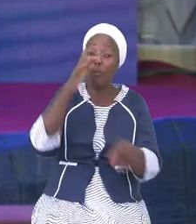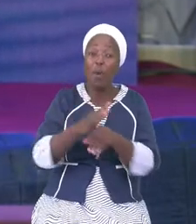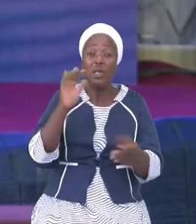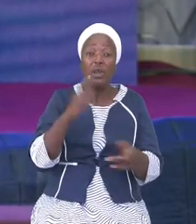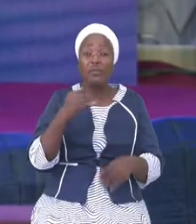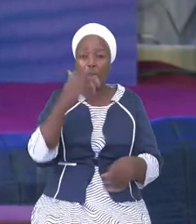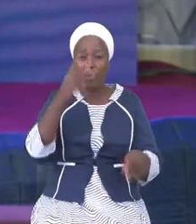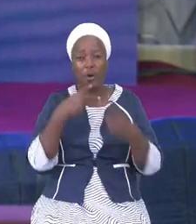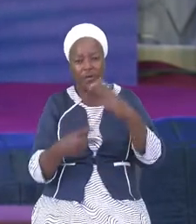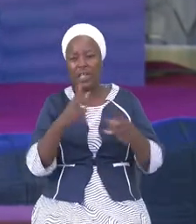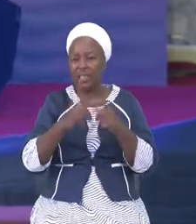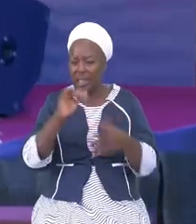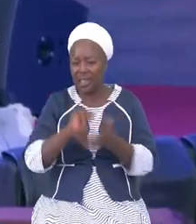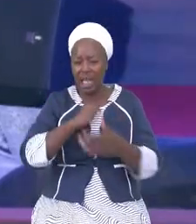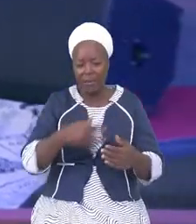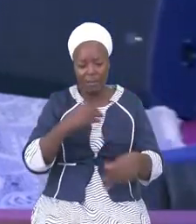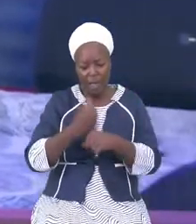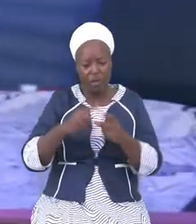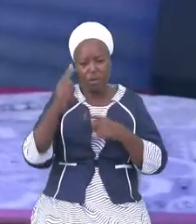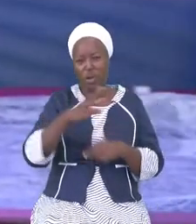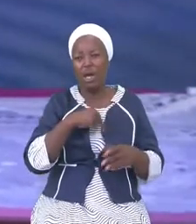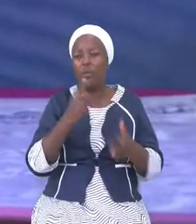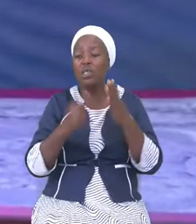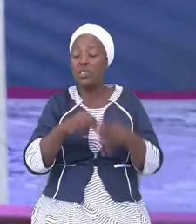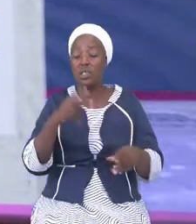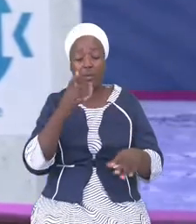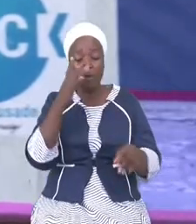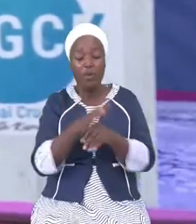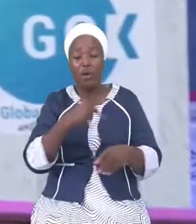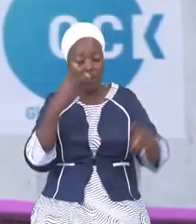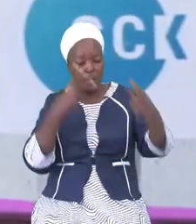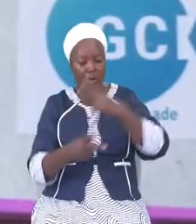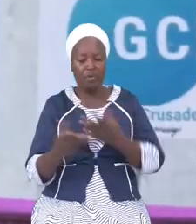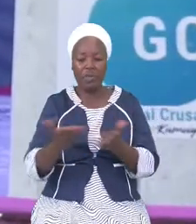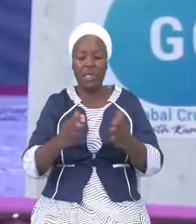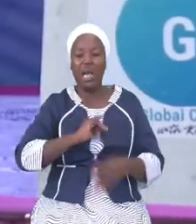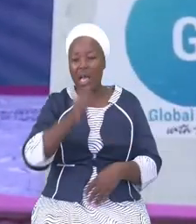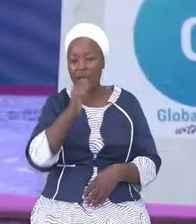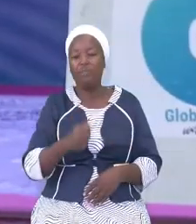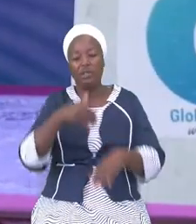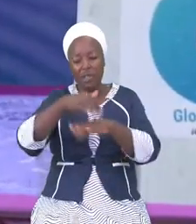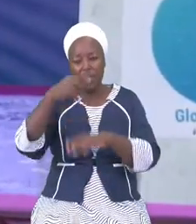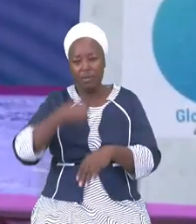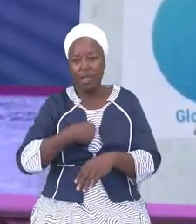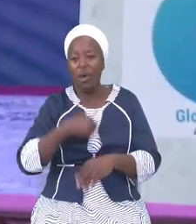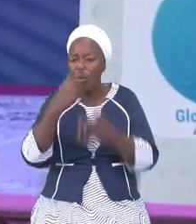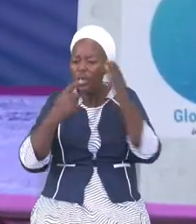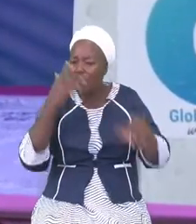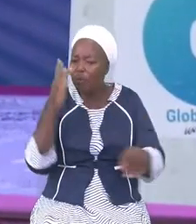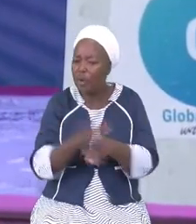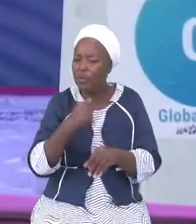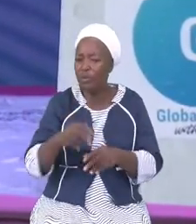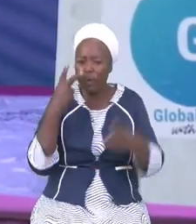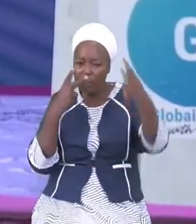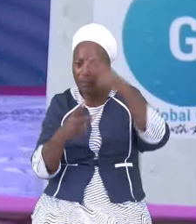prophet. What's the vow of the prophet? Here am I. Send me. What's the vow of the prophet? I get the word from you.